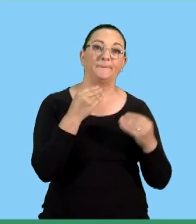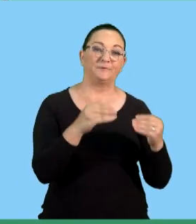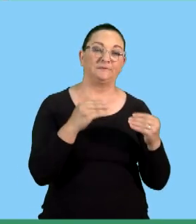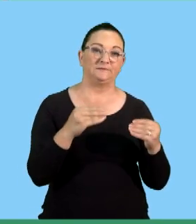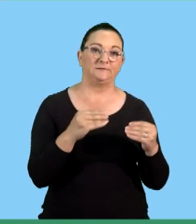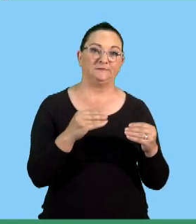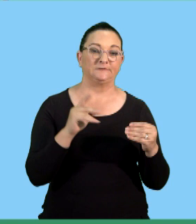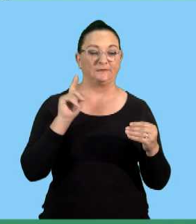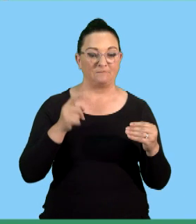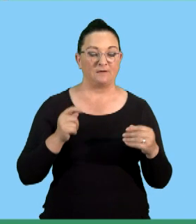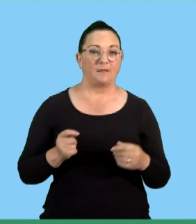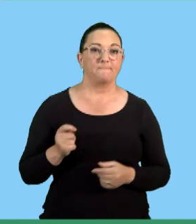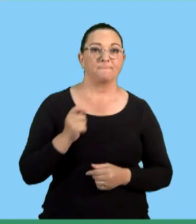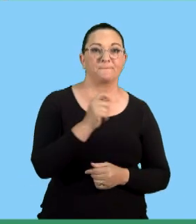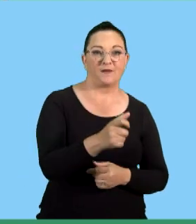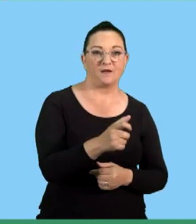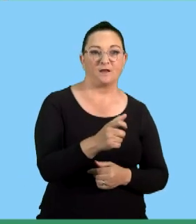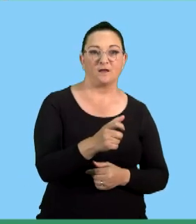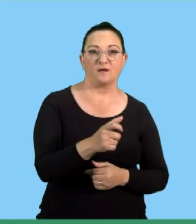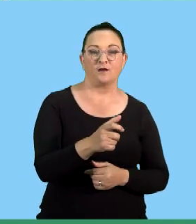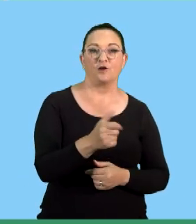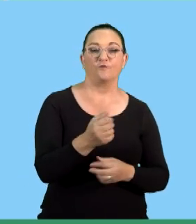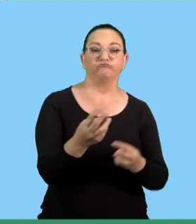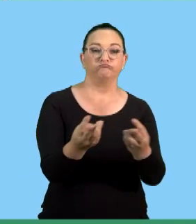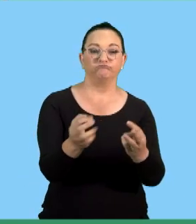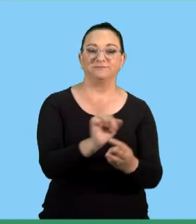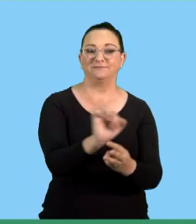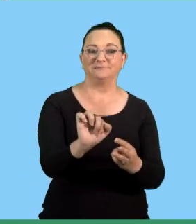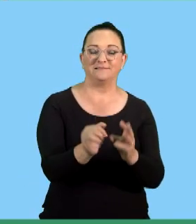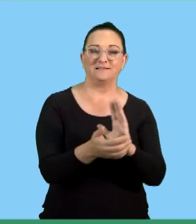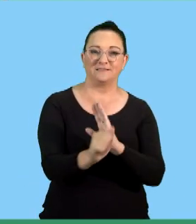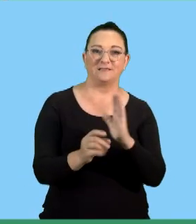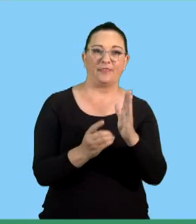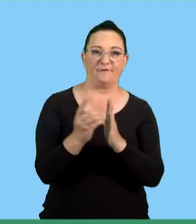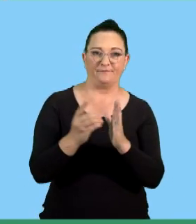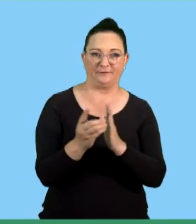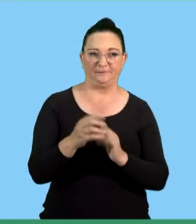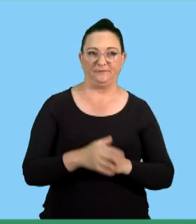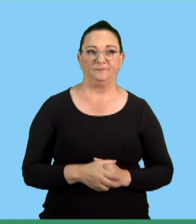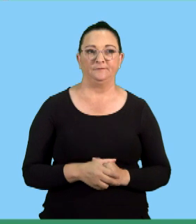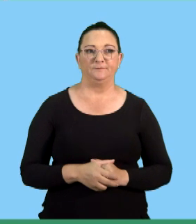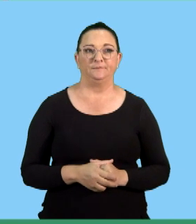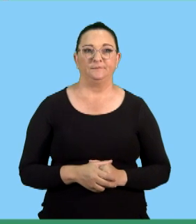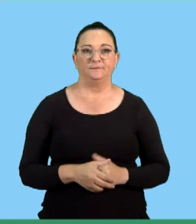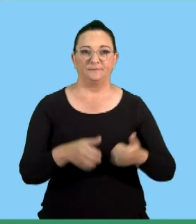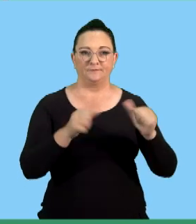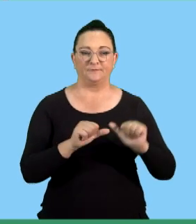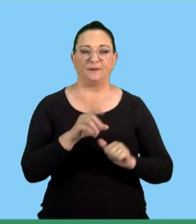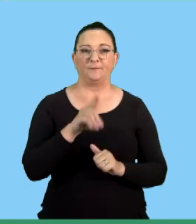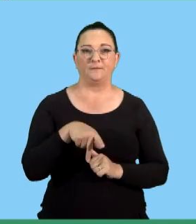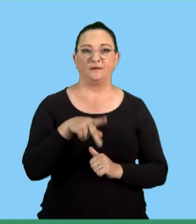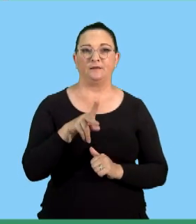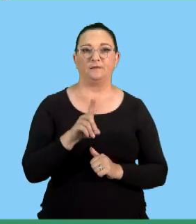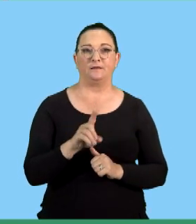introduced to ensure that businesses contribute to employees' skills development. We also spoke about